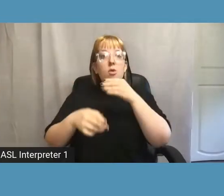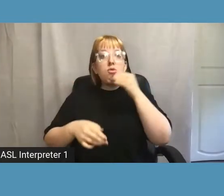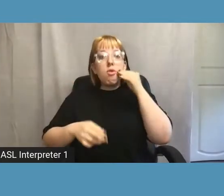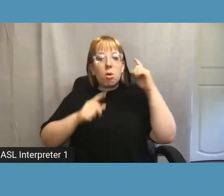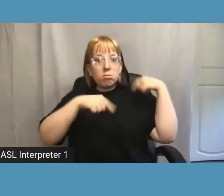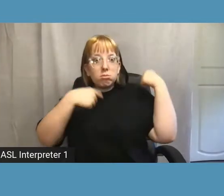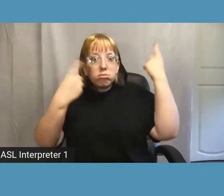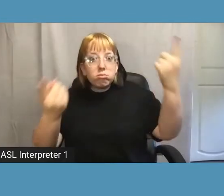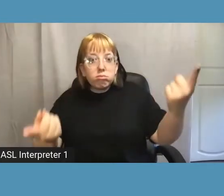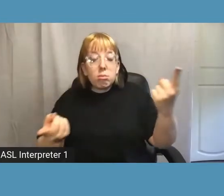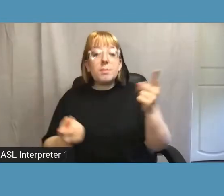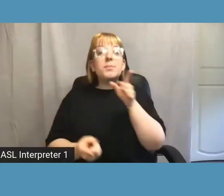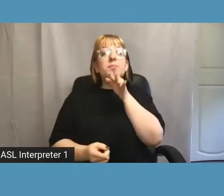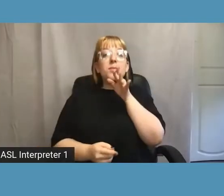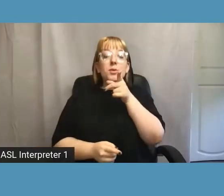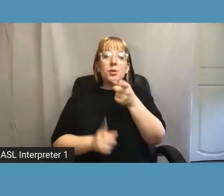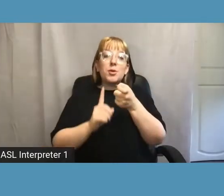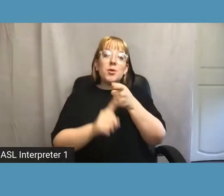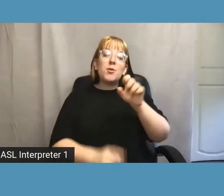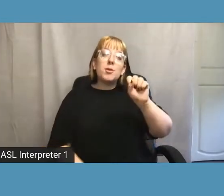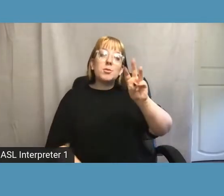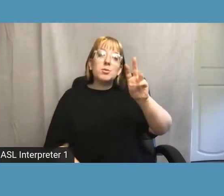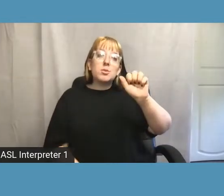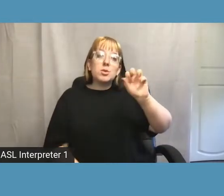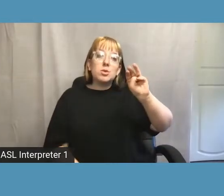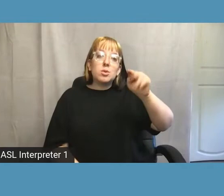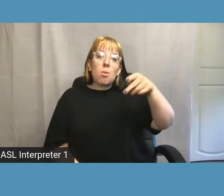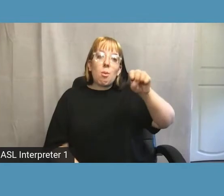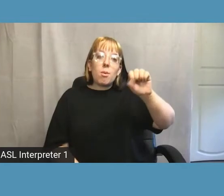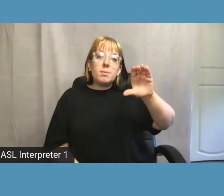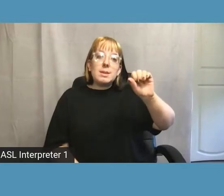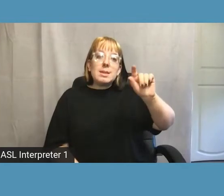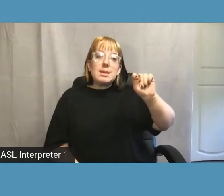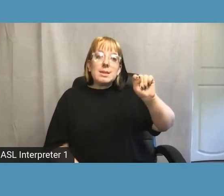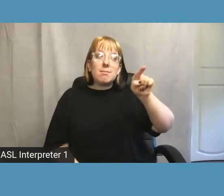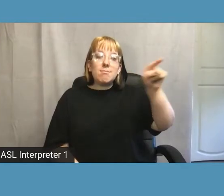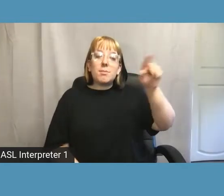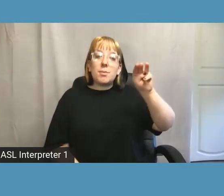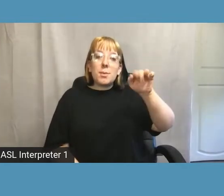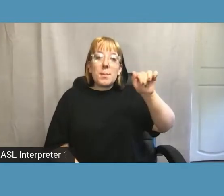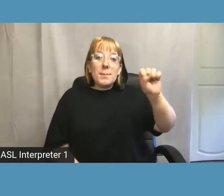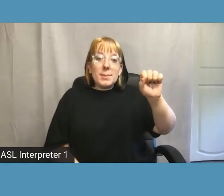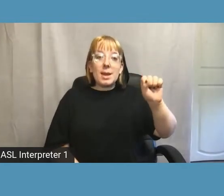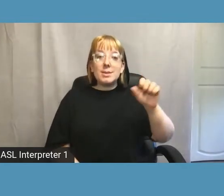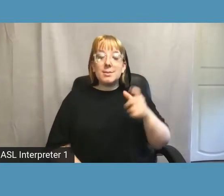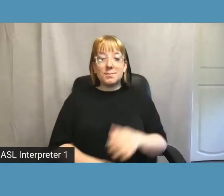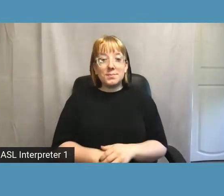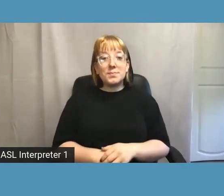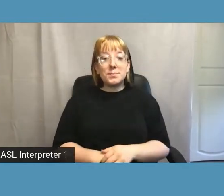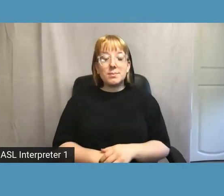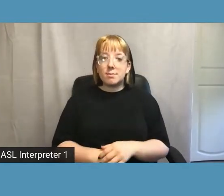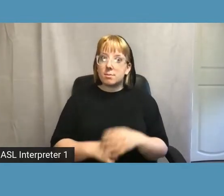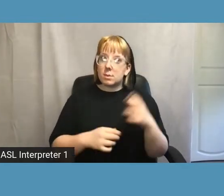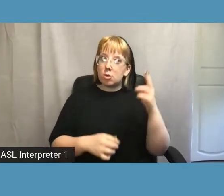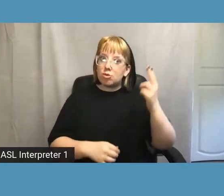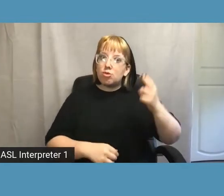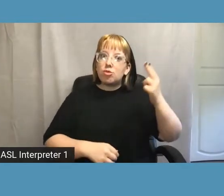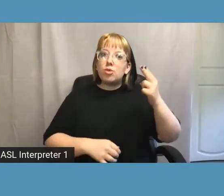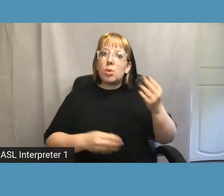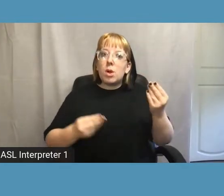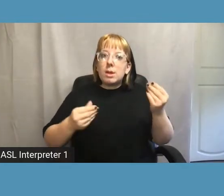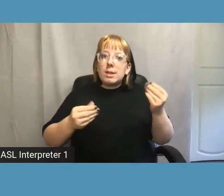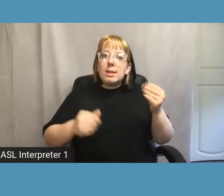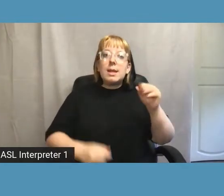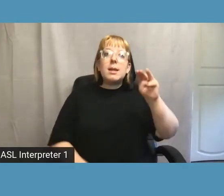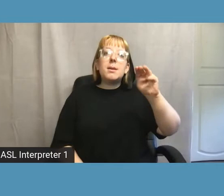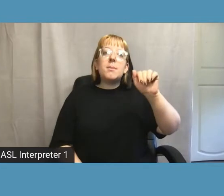from Swampscott, Massachusetts, north of Boston, the historical homelands of the Massachusetts peoples. Wherever we are each located,